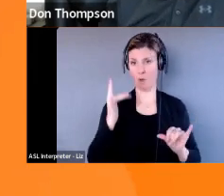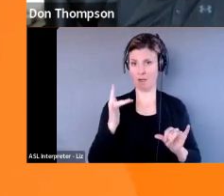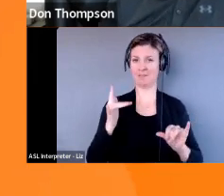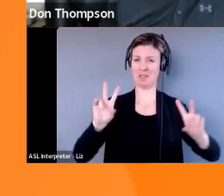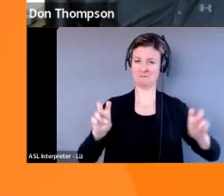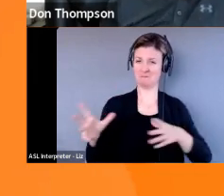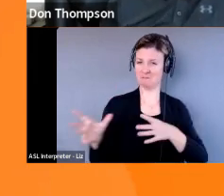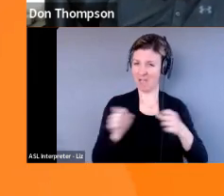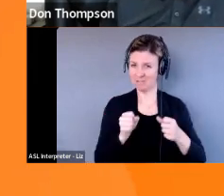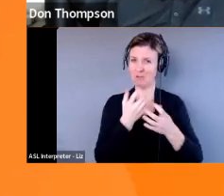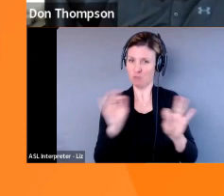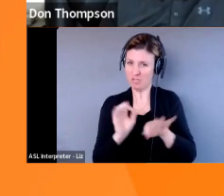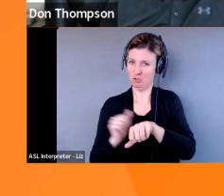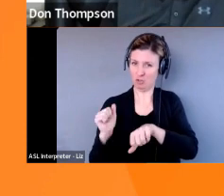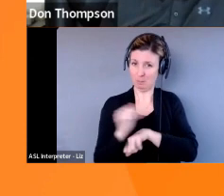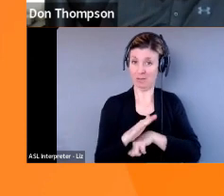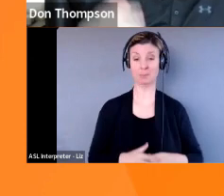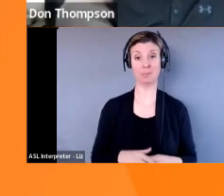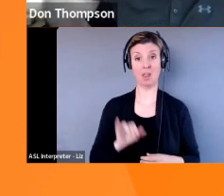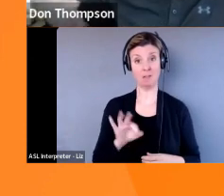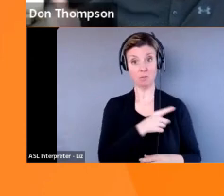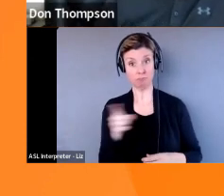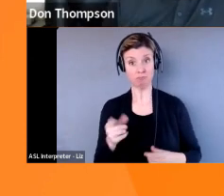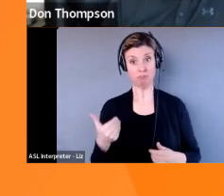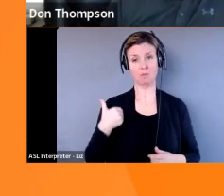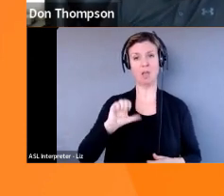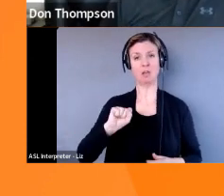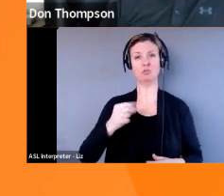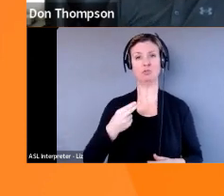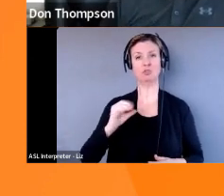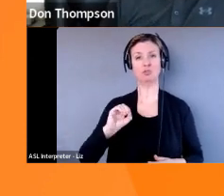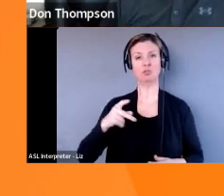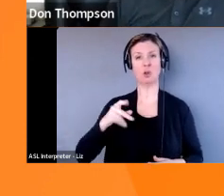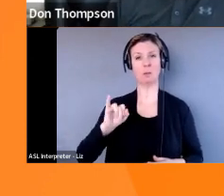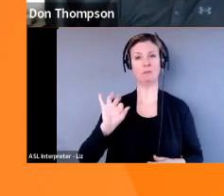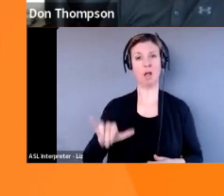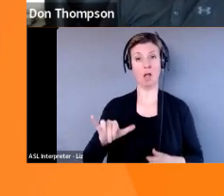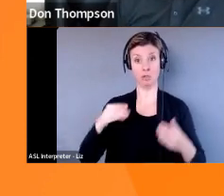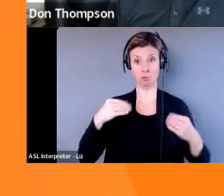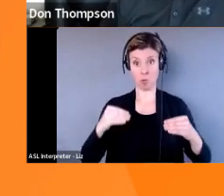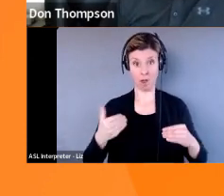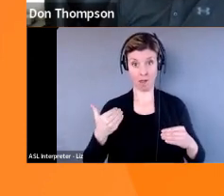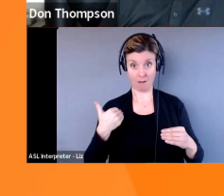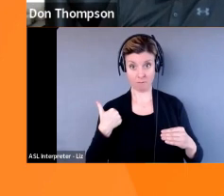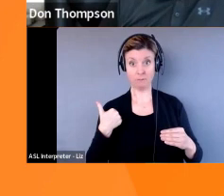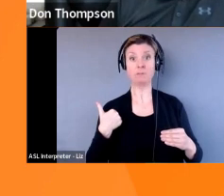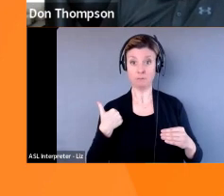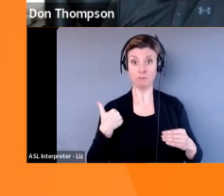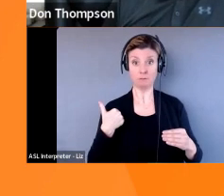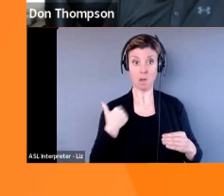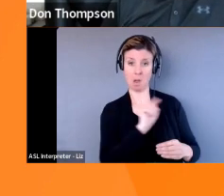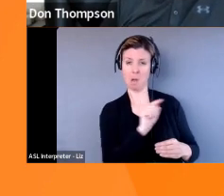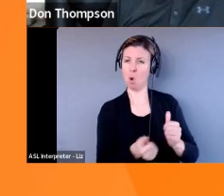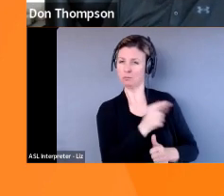Okay. If you have a Shopify store, which most of you, some form of Shopify store, the biggest friction that we end up talking about is